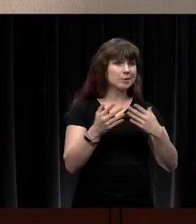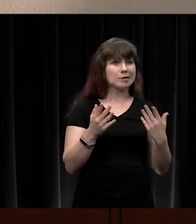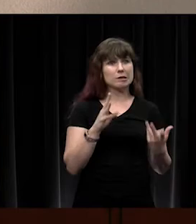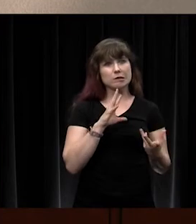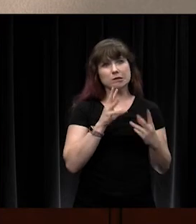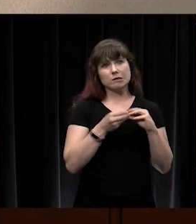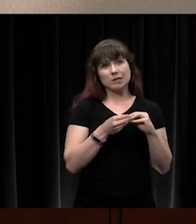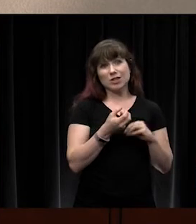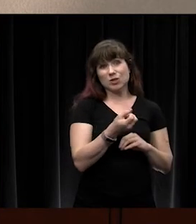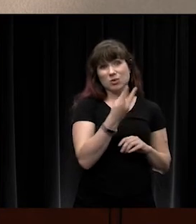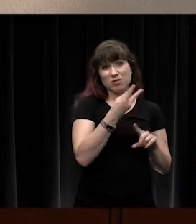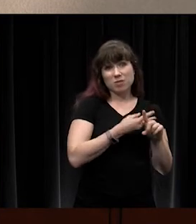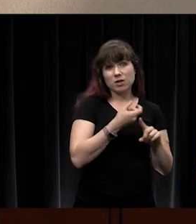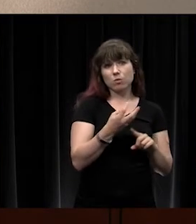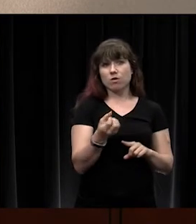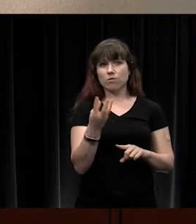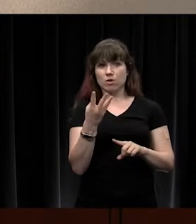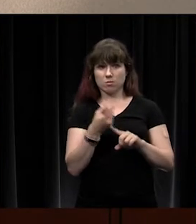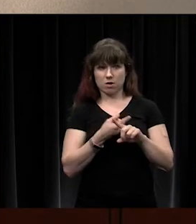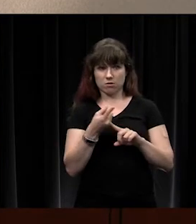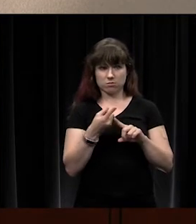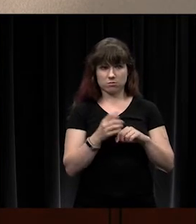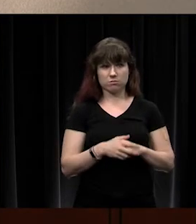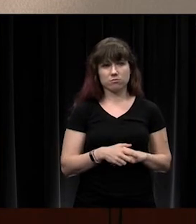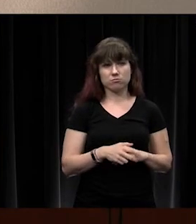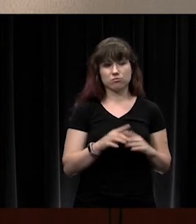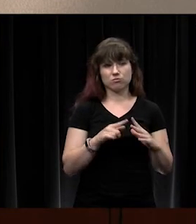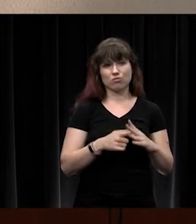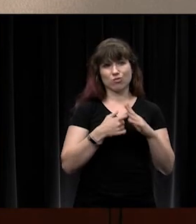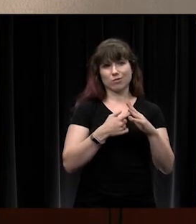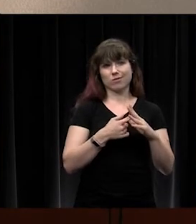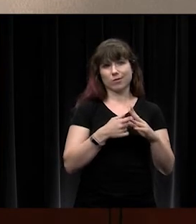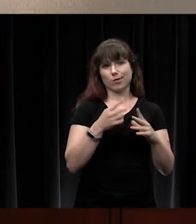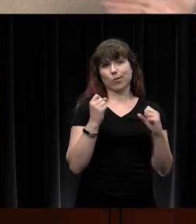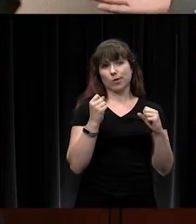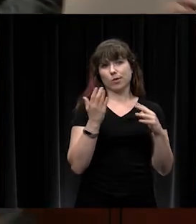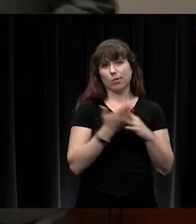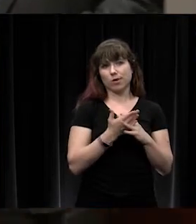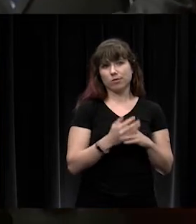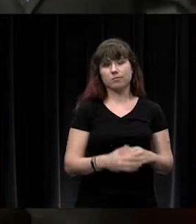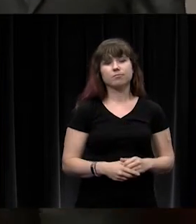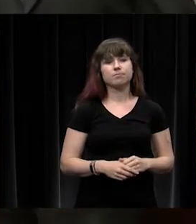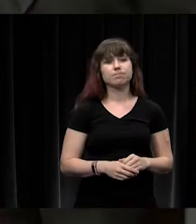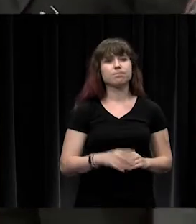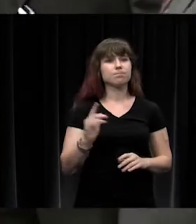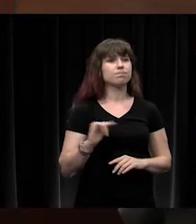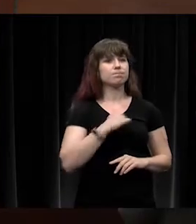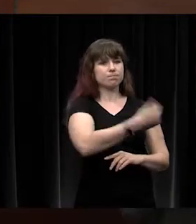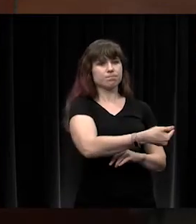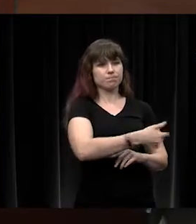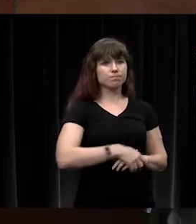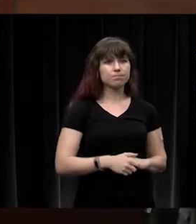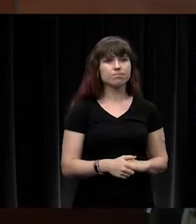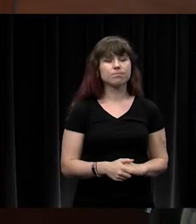here at winter break of the 17-18 school year. I'll turn it over to